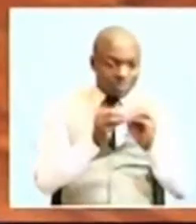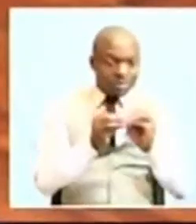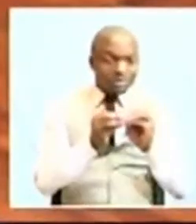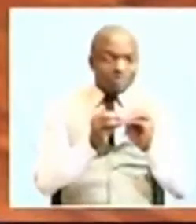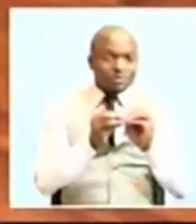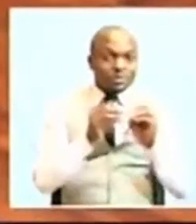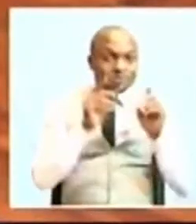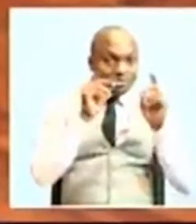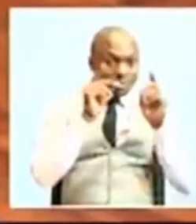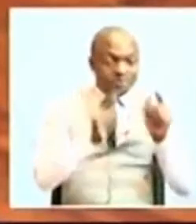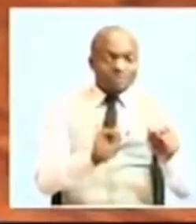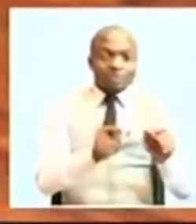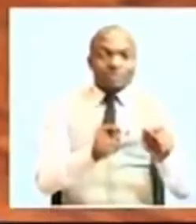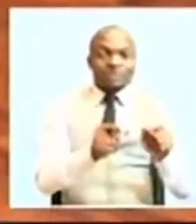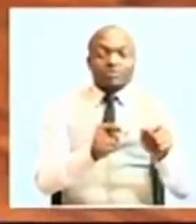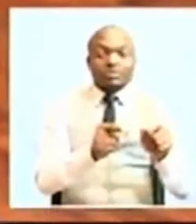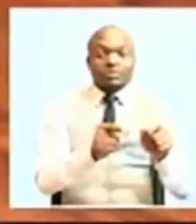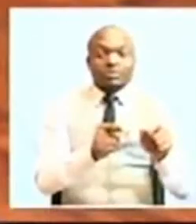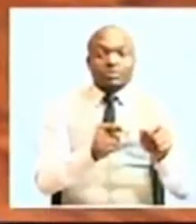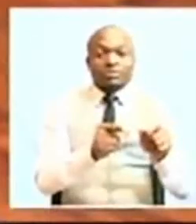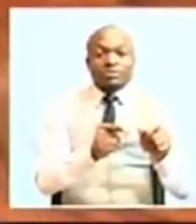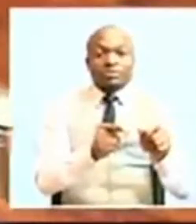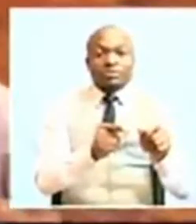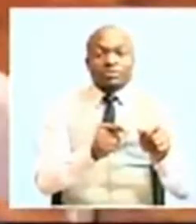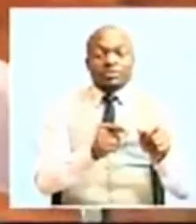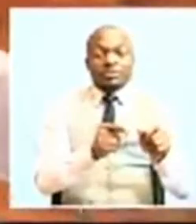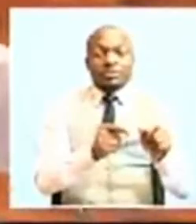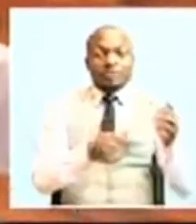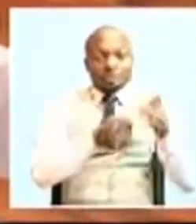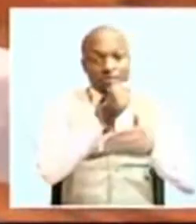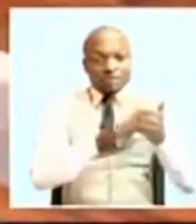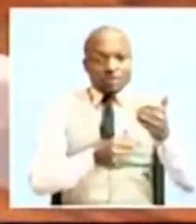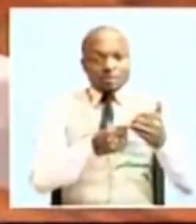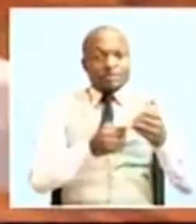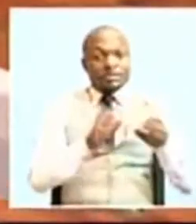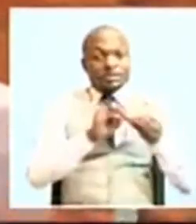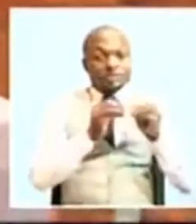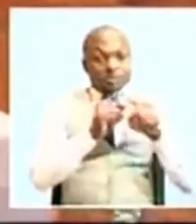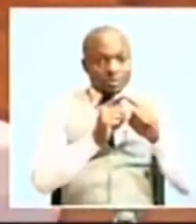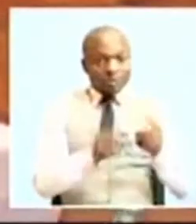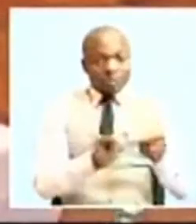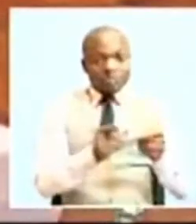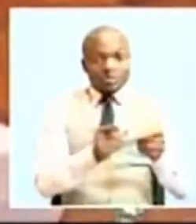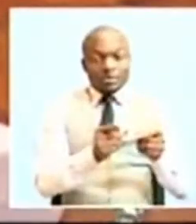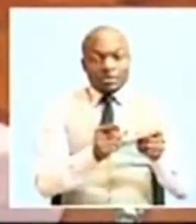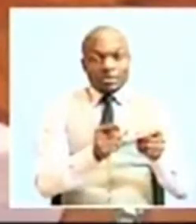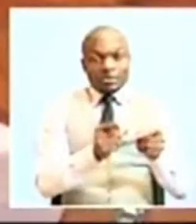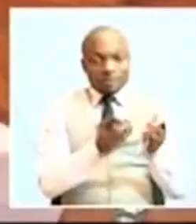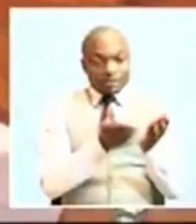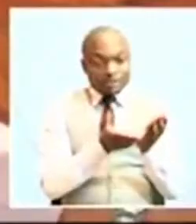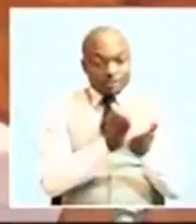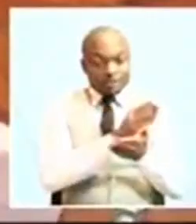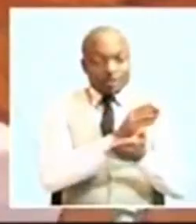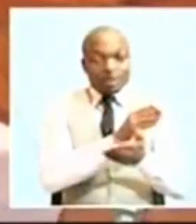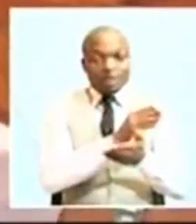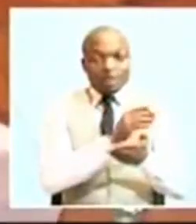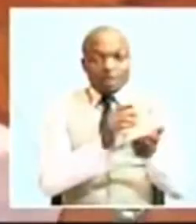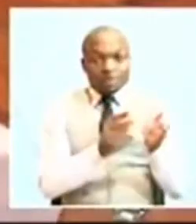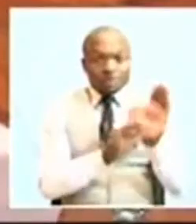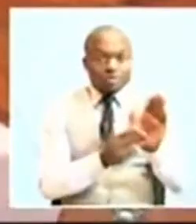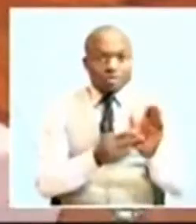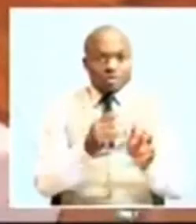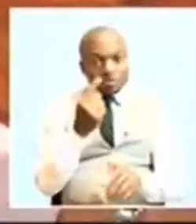get to the shop you would find numbers, but we found ABC. So what we did, if you check, Chair, there's a page typed, okay, which says Appendix